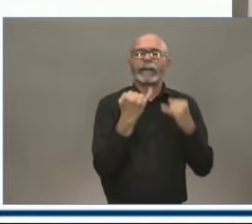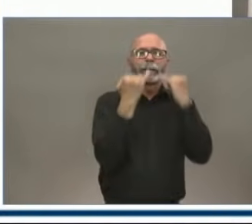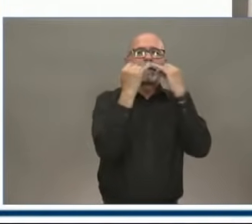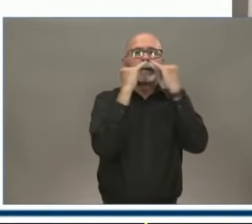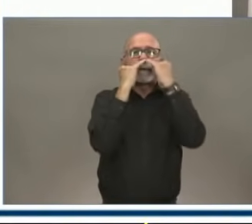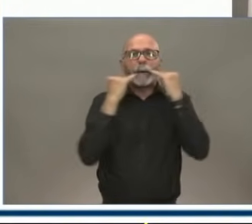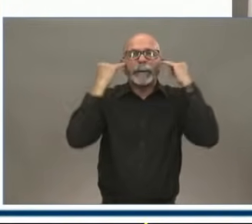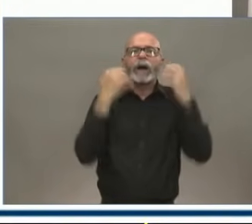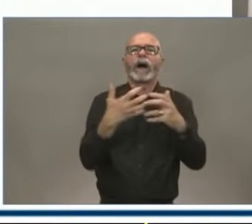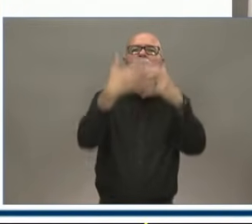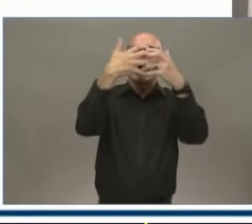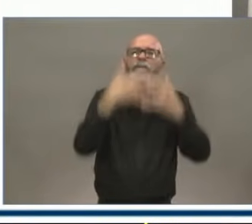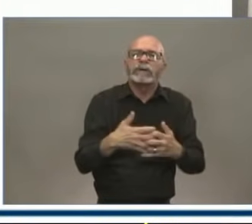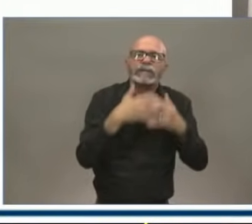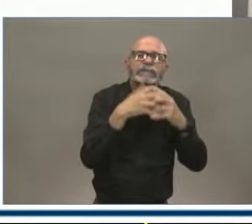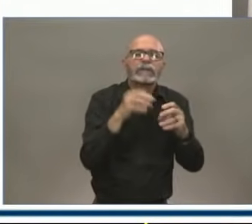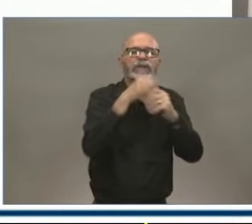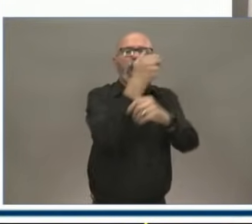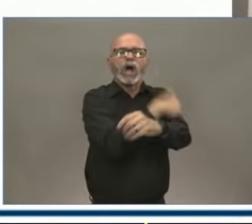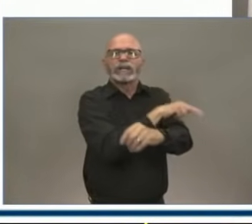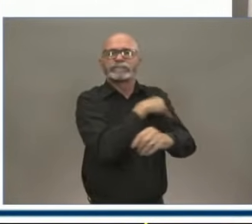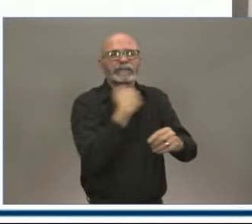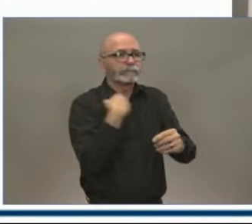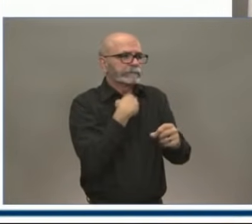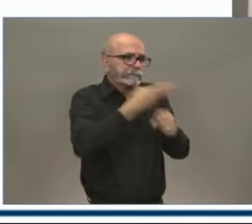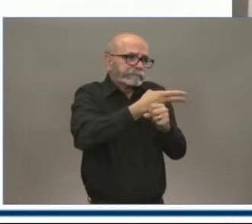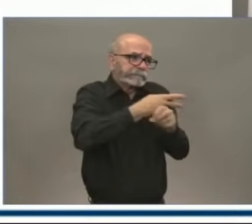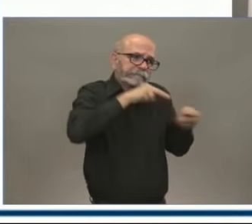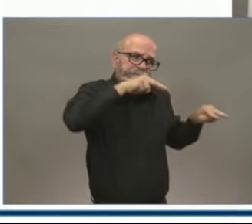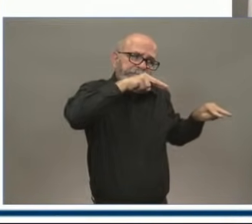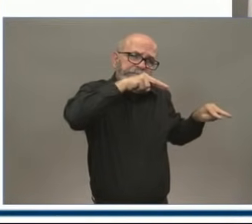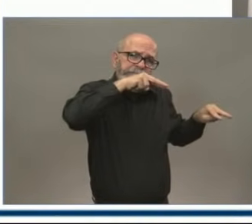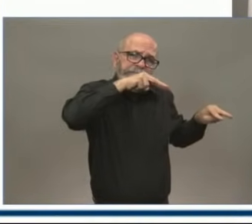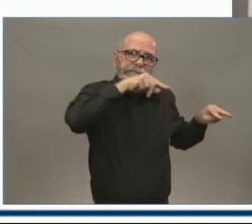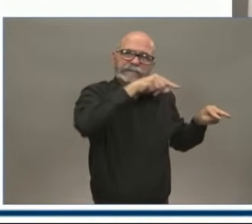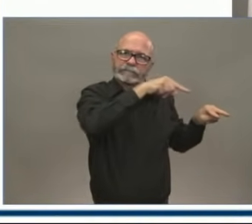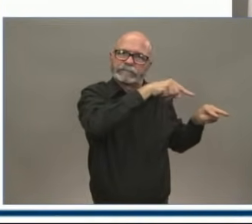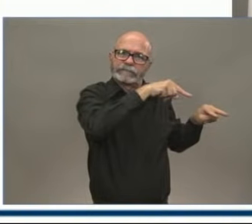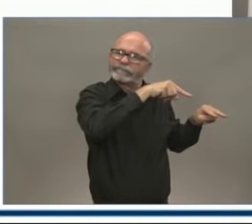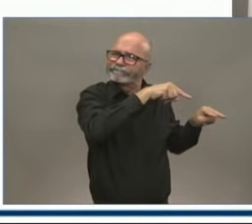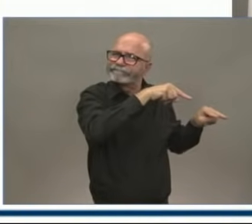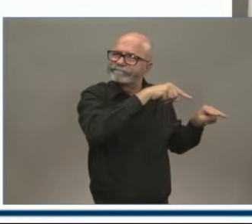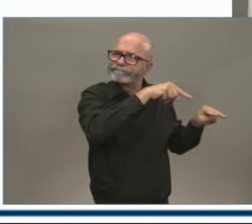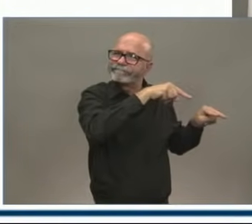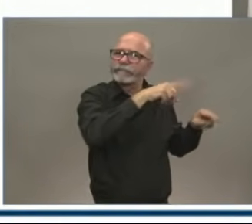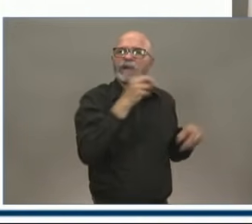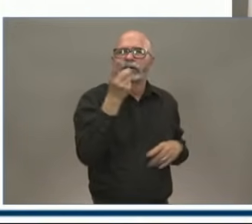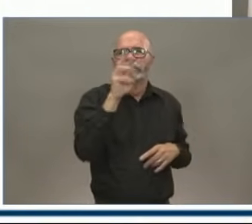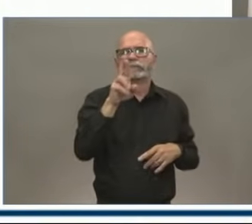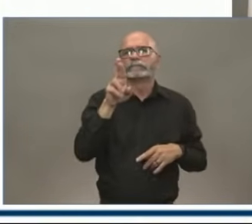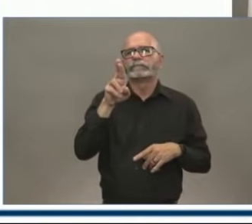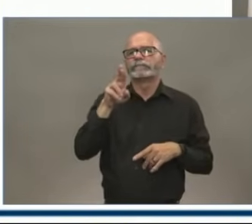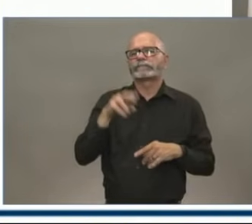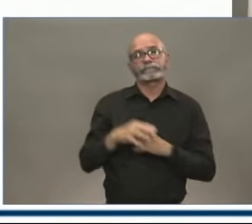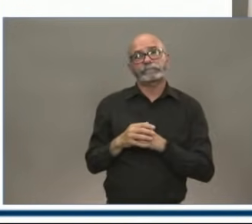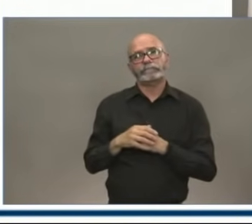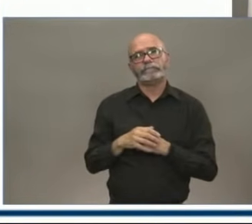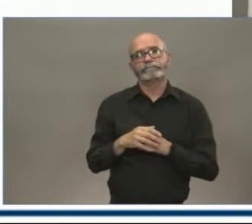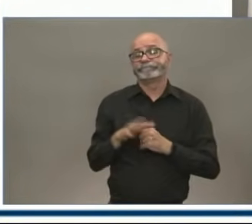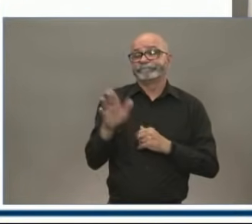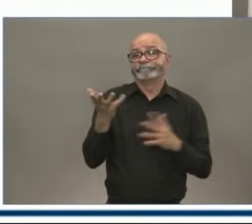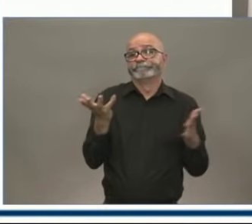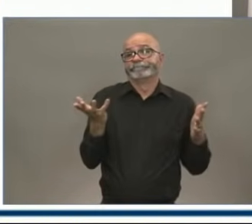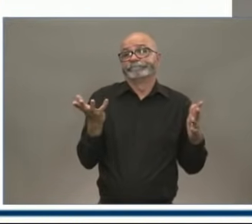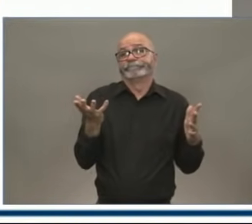monitor them, but I have no idea if that's accurate, and just wonder, how you've done this. So I don't get into the details of